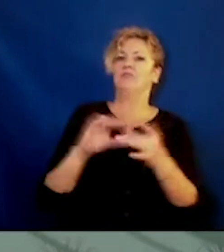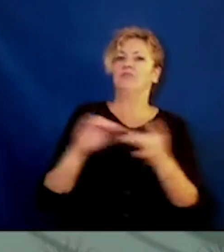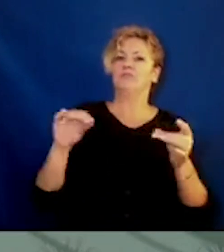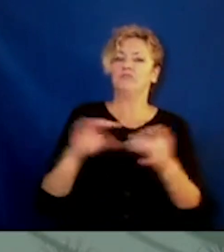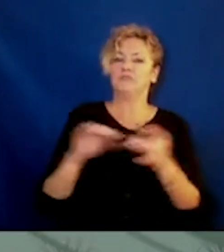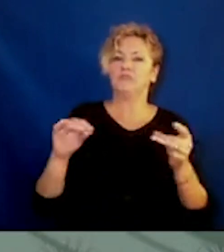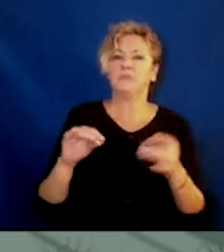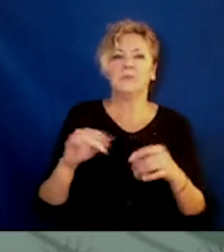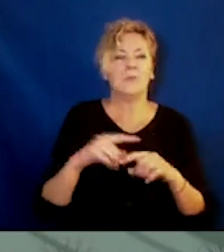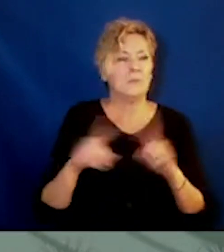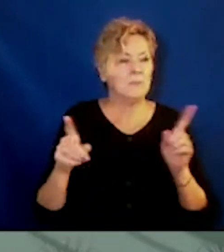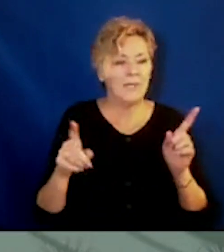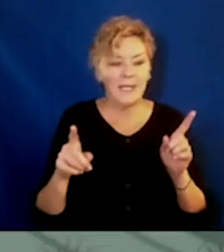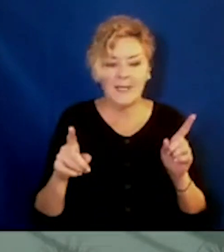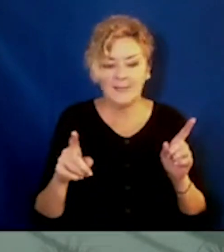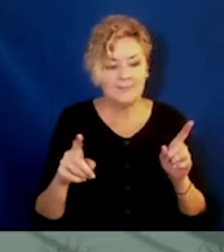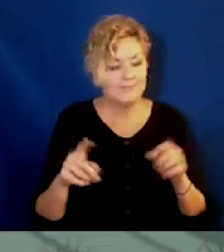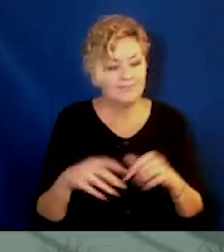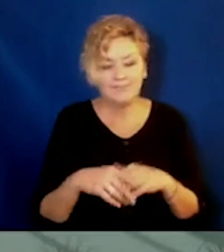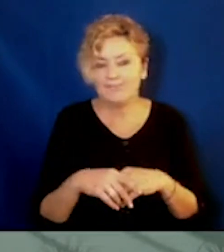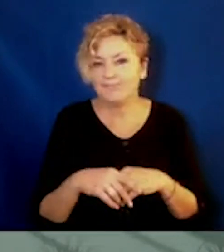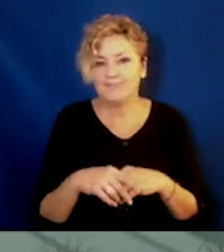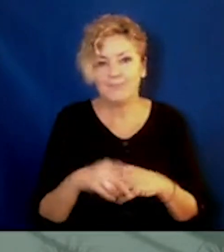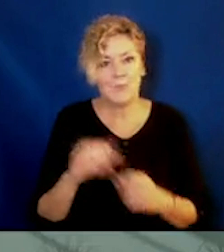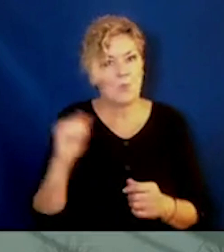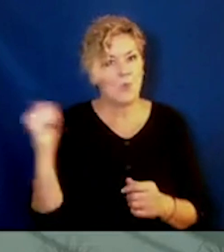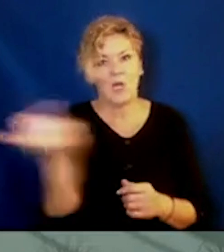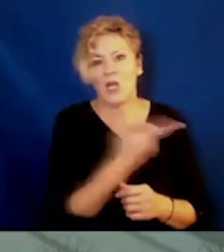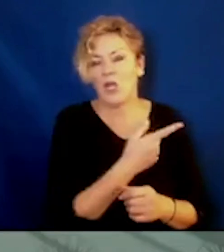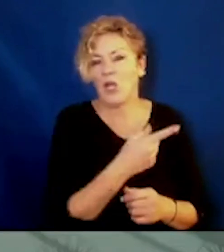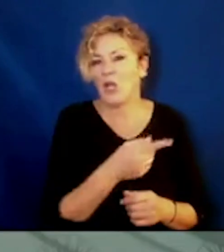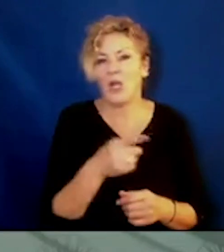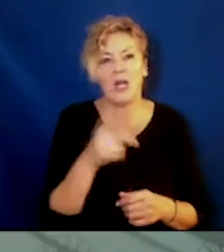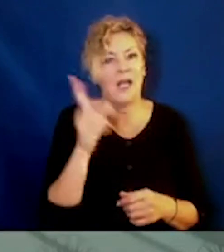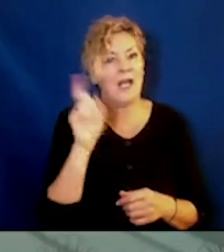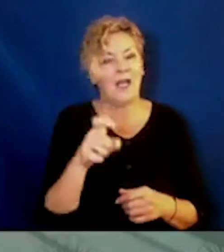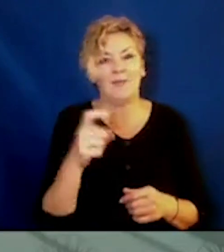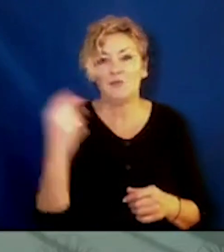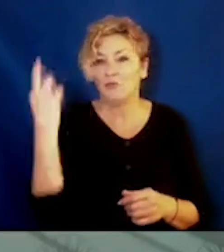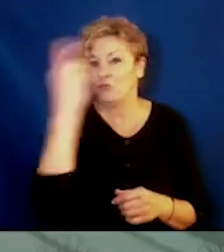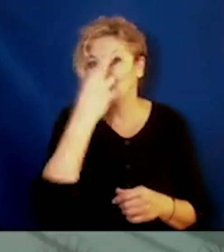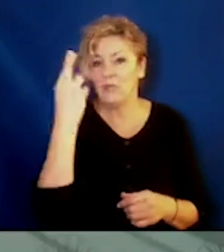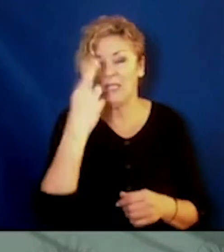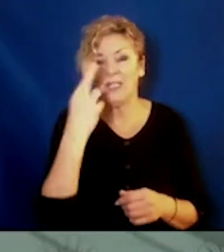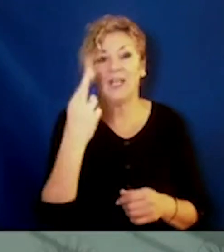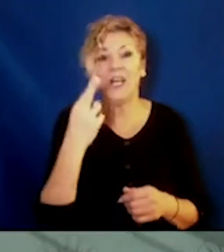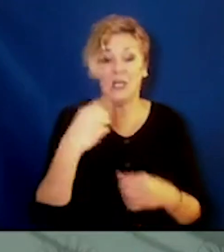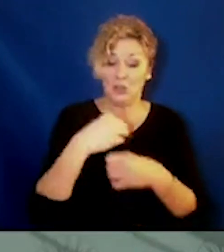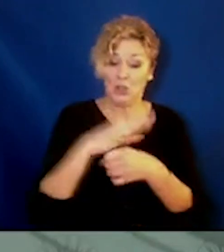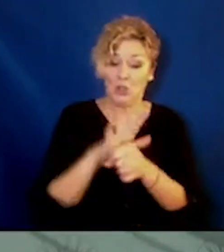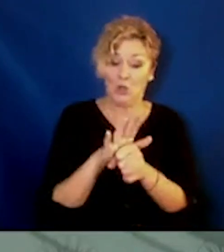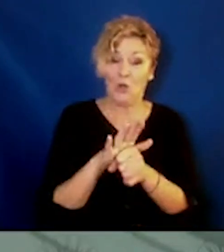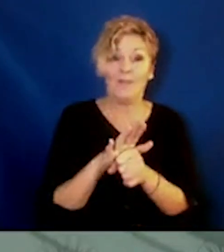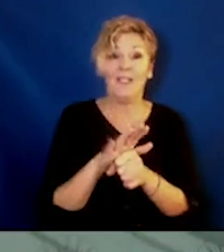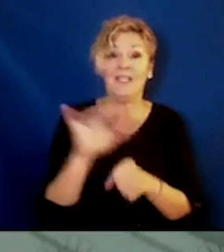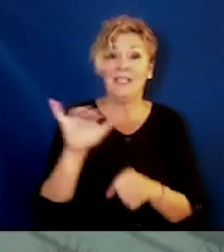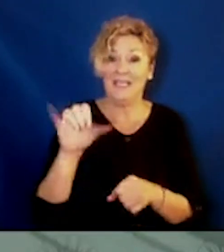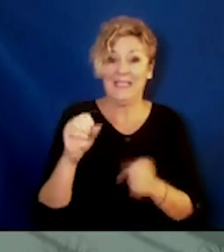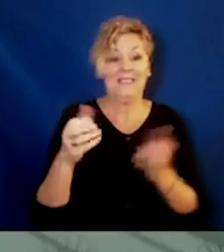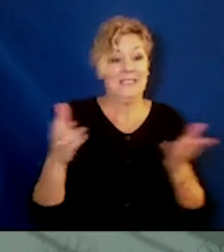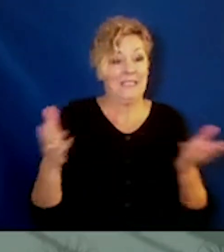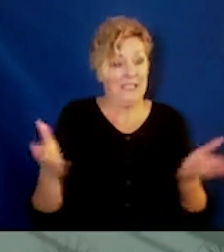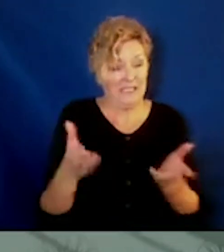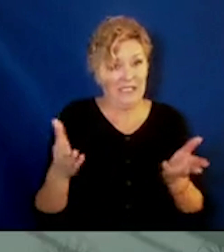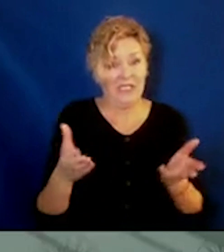media, and I can imagine the frustration of the millions of British Columbians who are